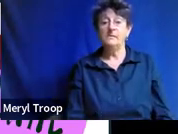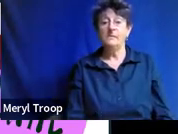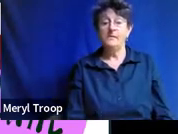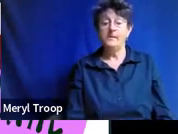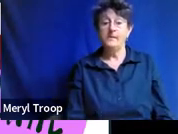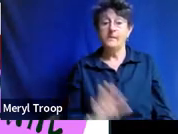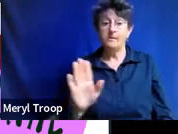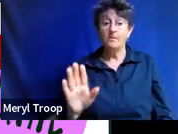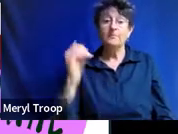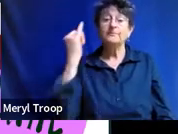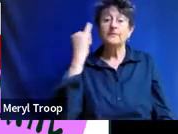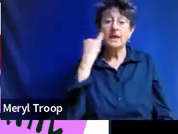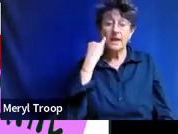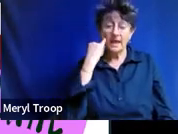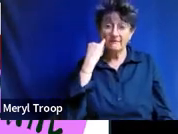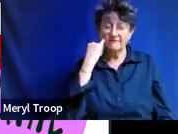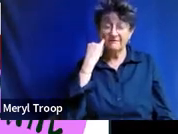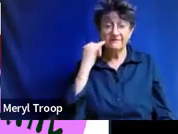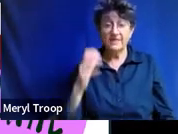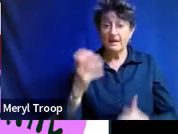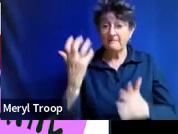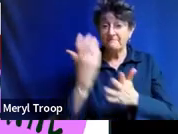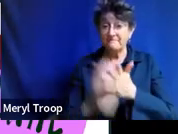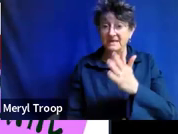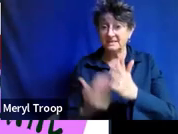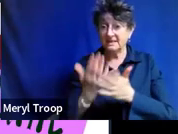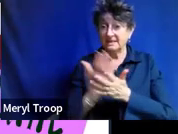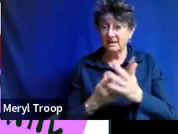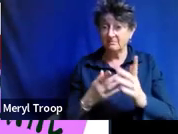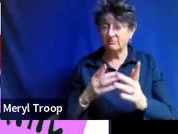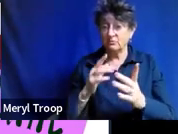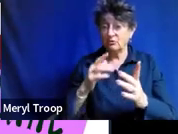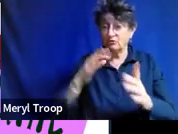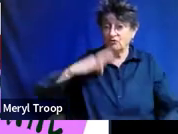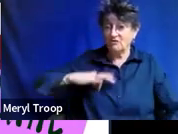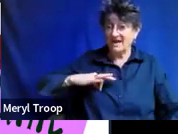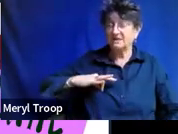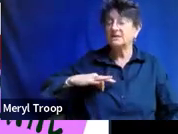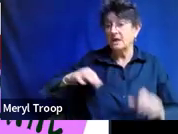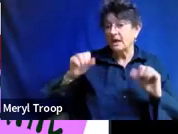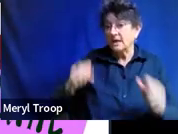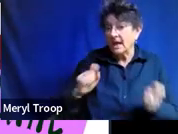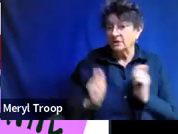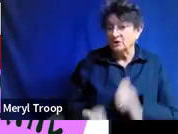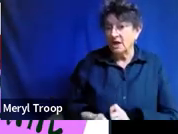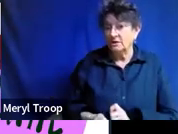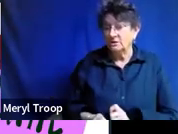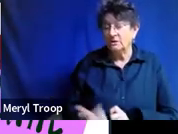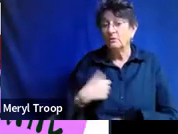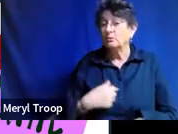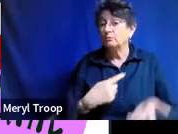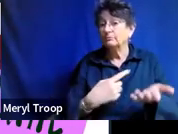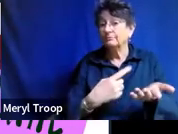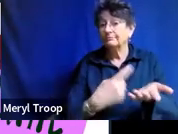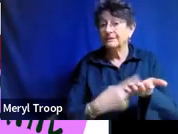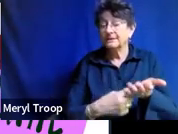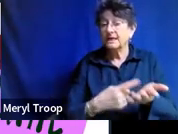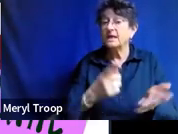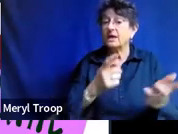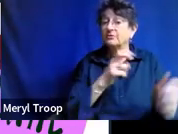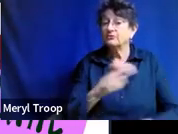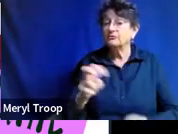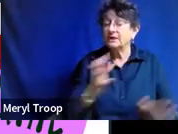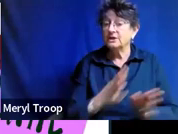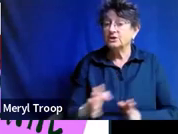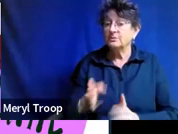And if they are credit deficient, that date can change, because as we talked about, this transition plan is about showing movement. So